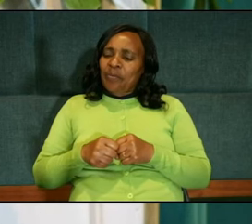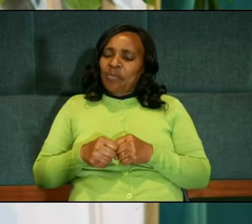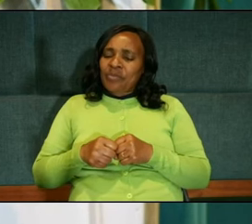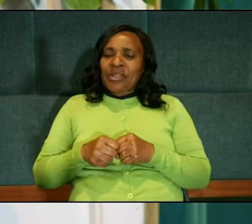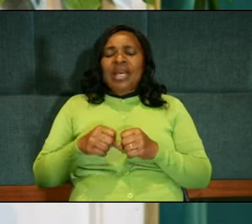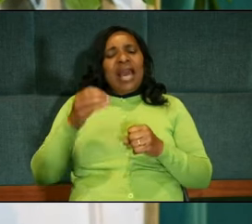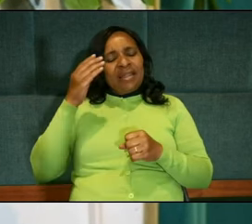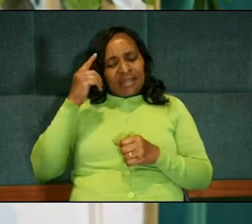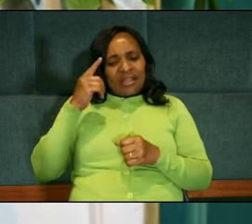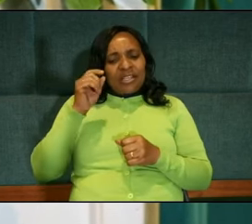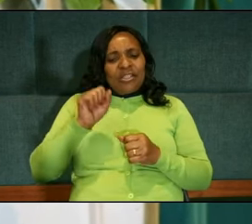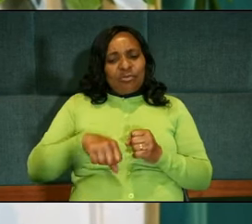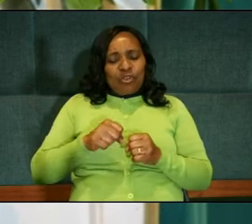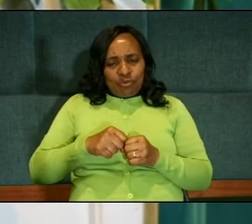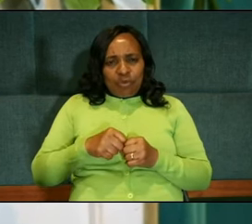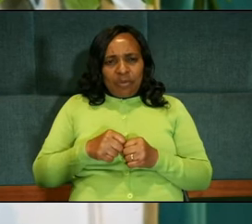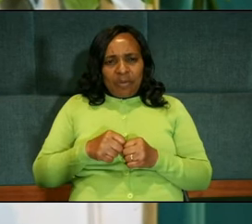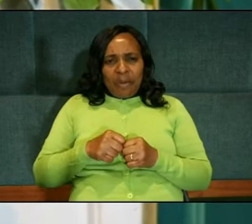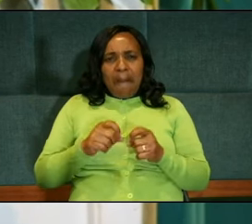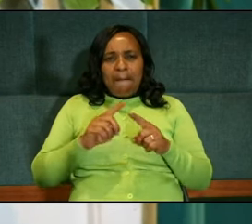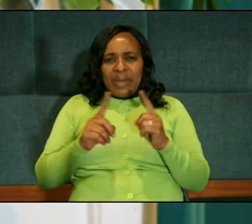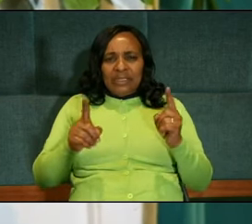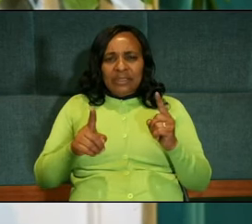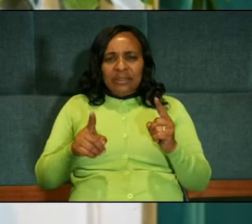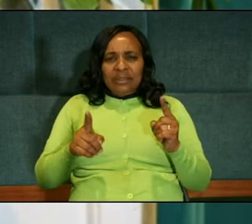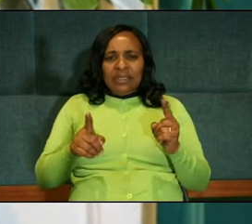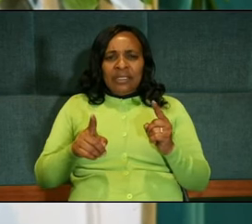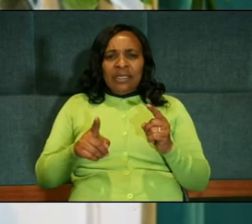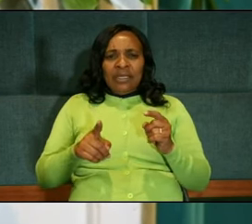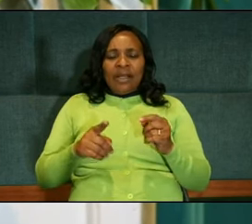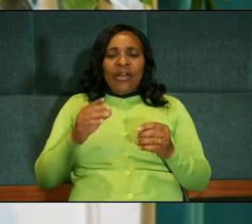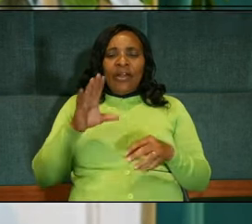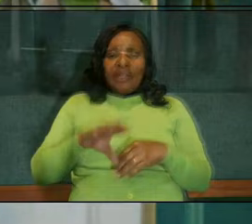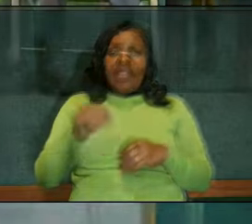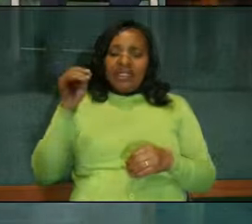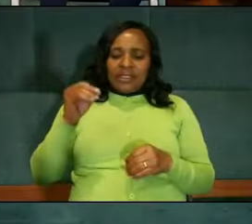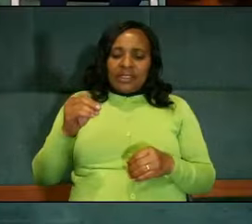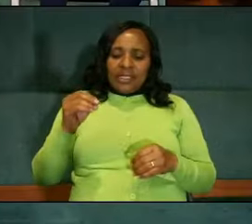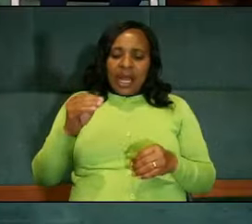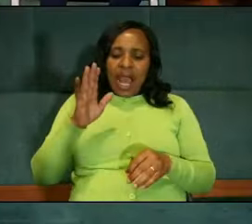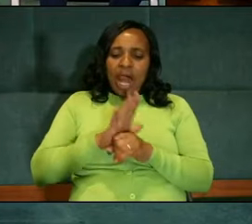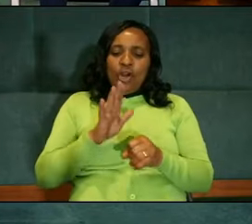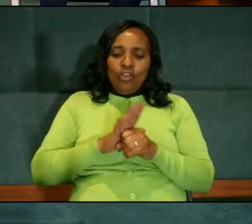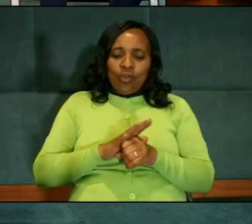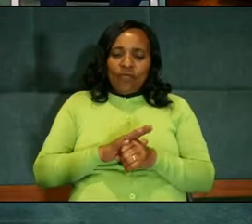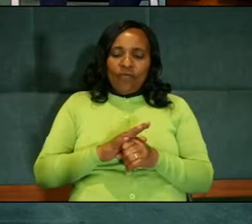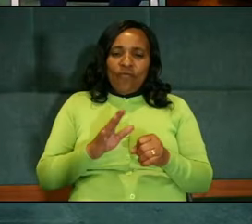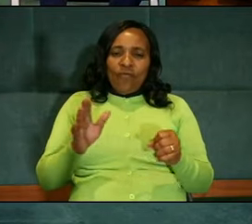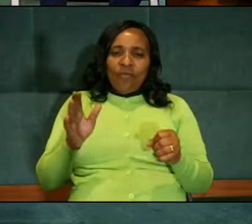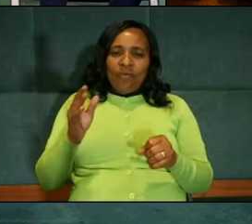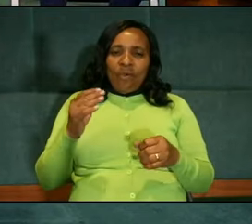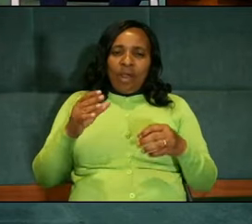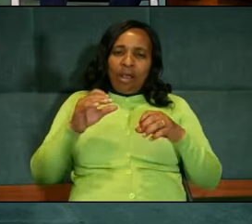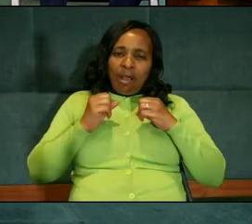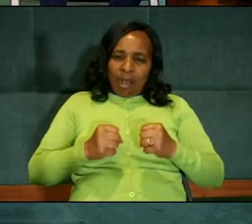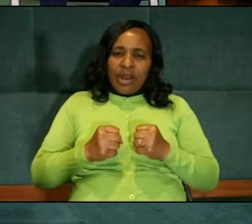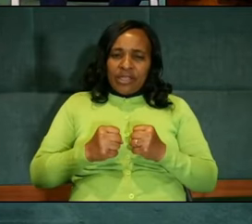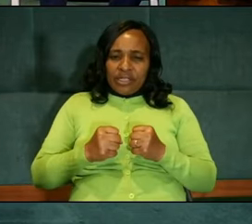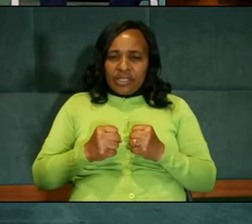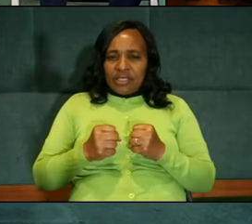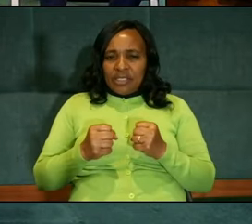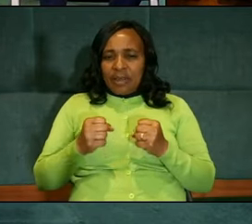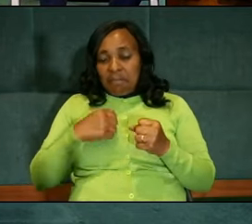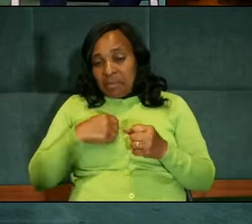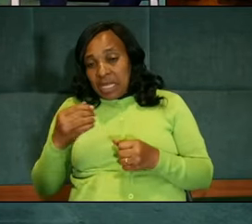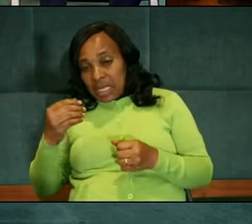I think it's possible, but it takes a lot of courage because, first of all, I'm just going to say from my